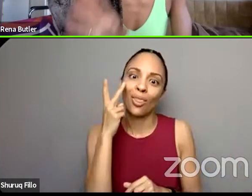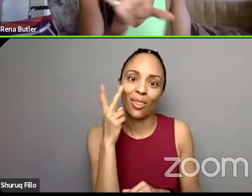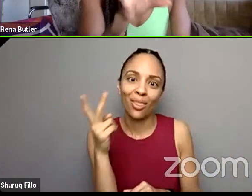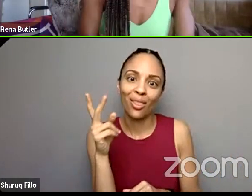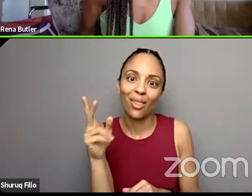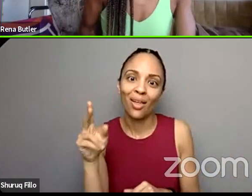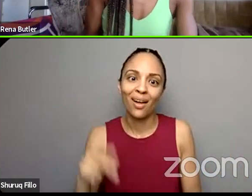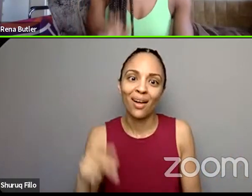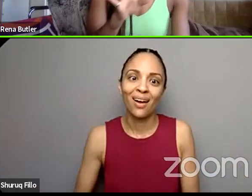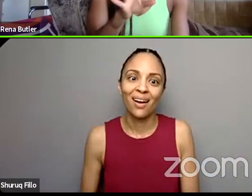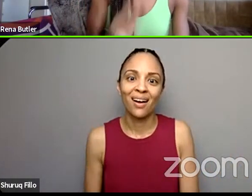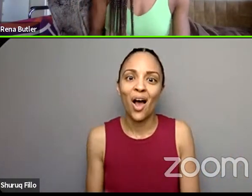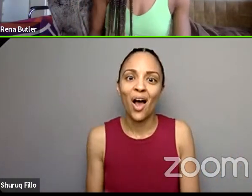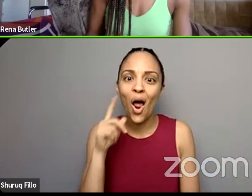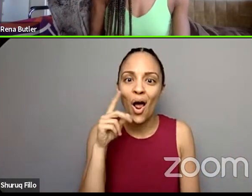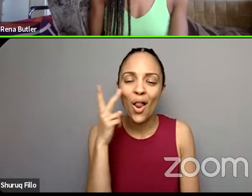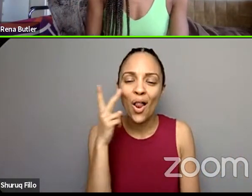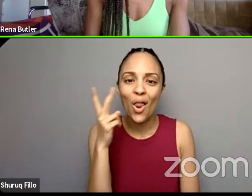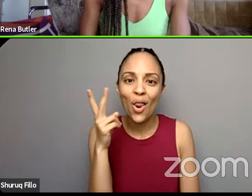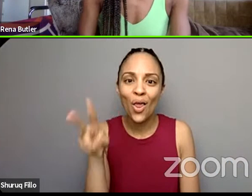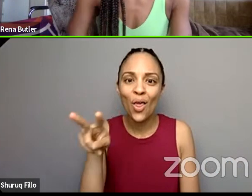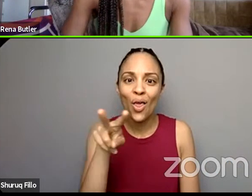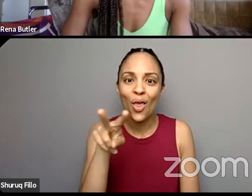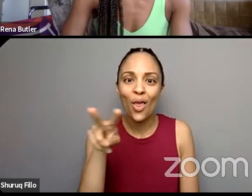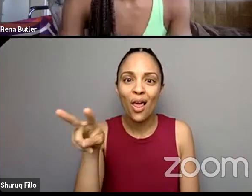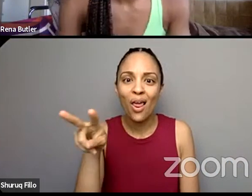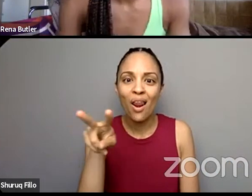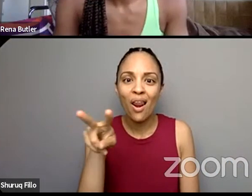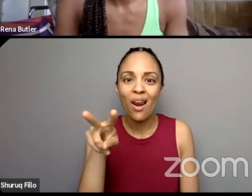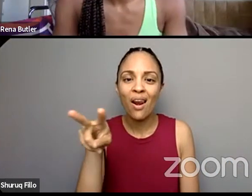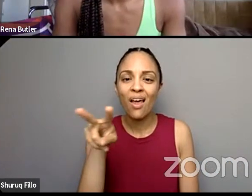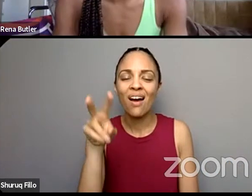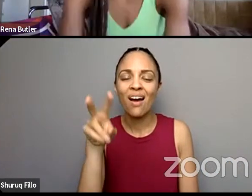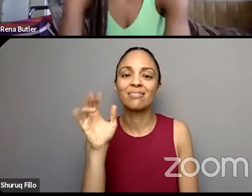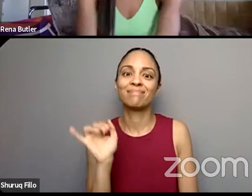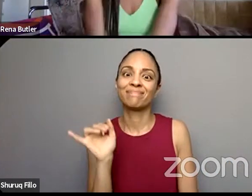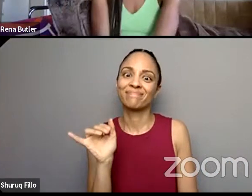That was really subtle, Reggie. I'm gonna give you that. That was cute. I don't think it was subtle.